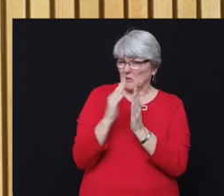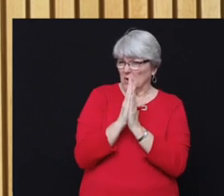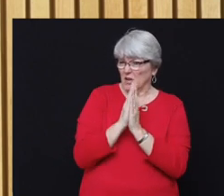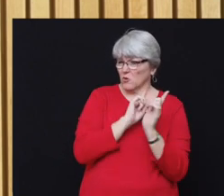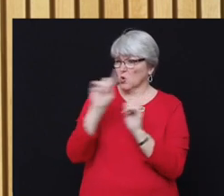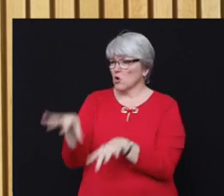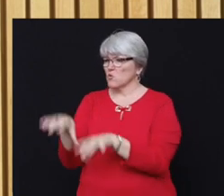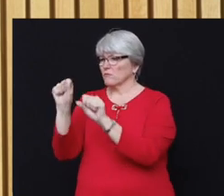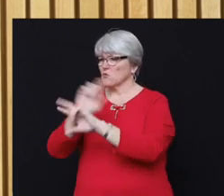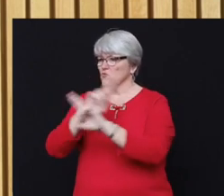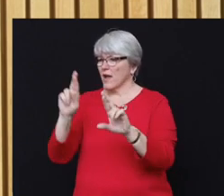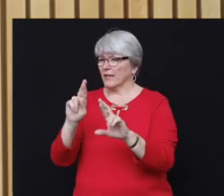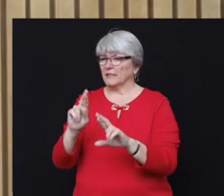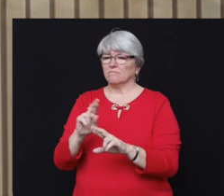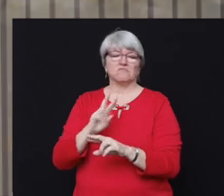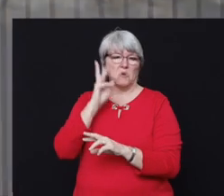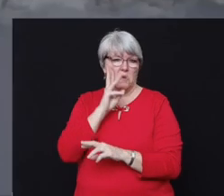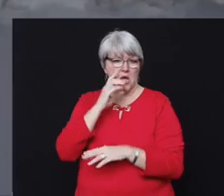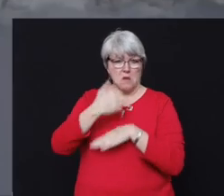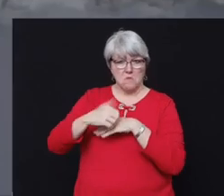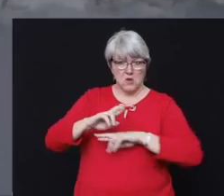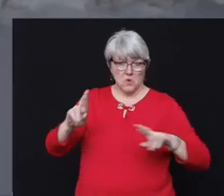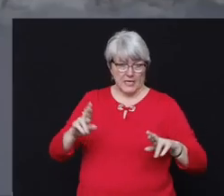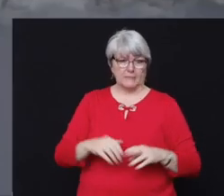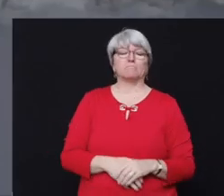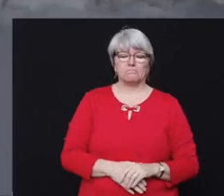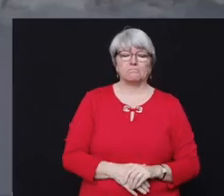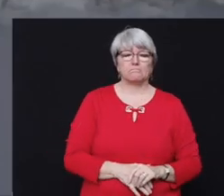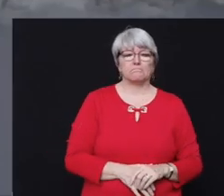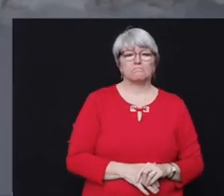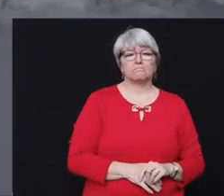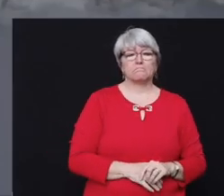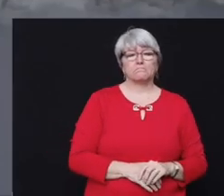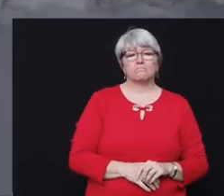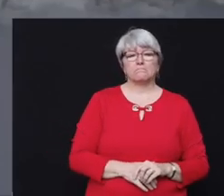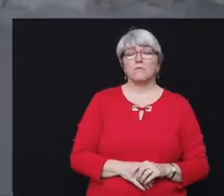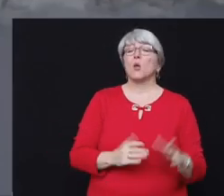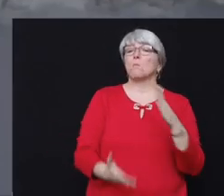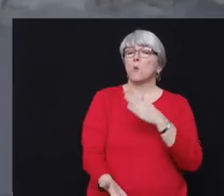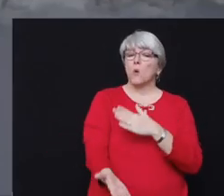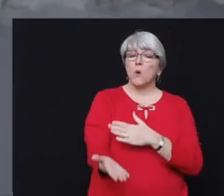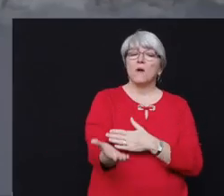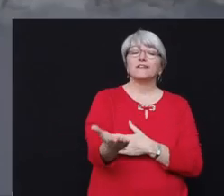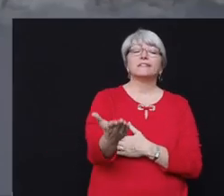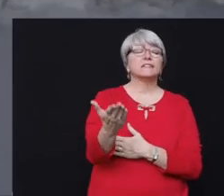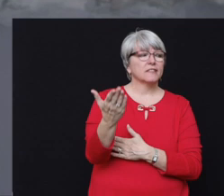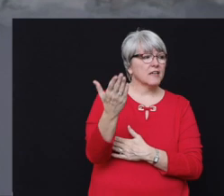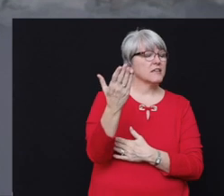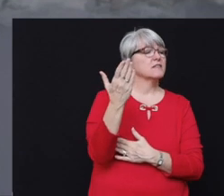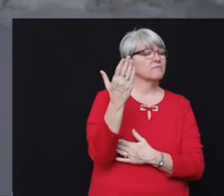grab your communion supplies and be ready for that. As morning dawns and